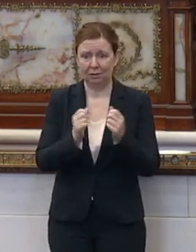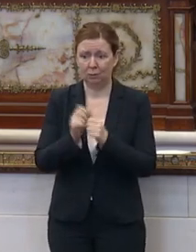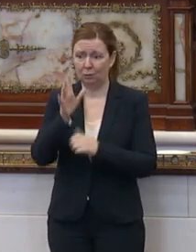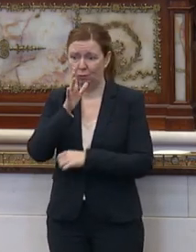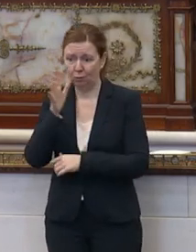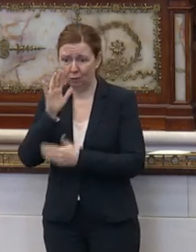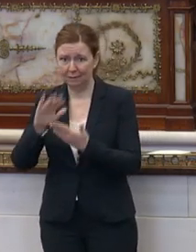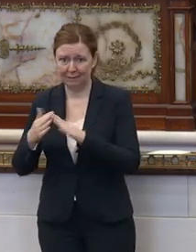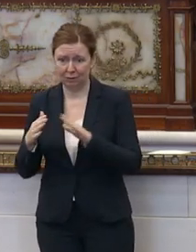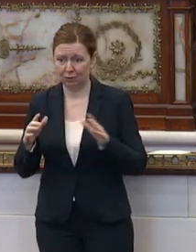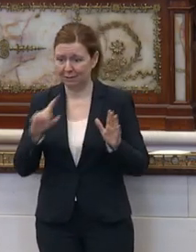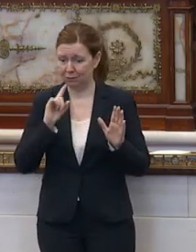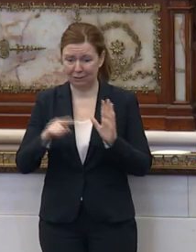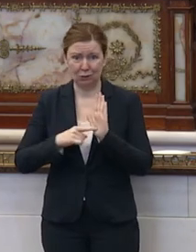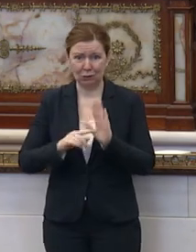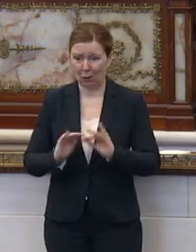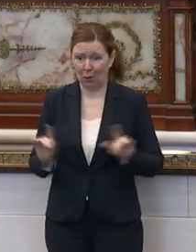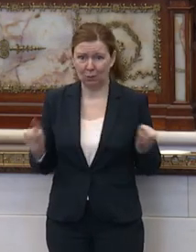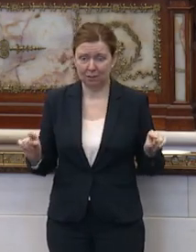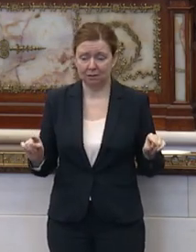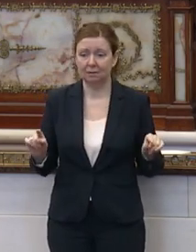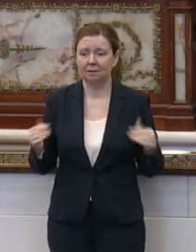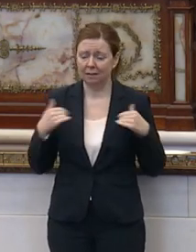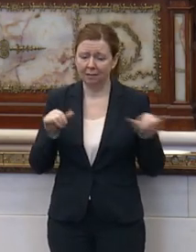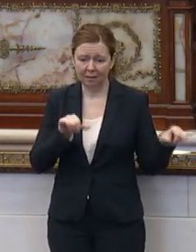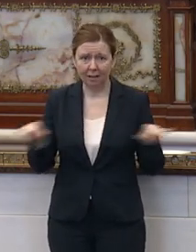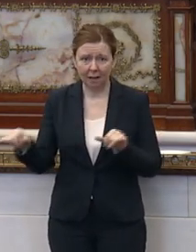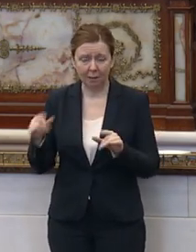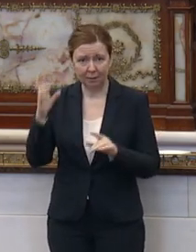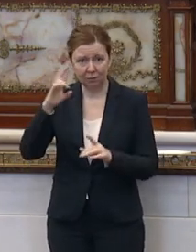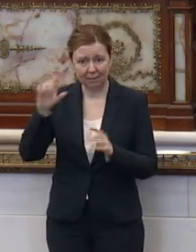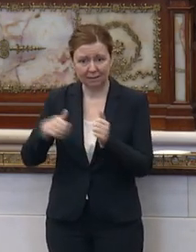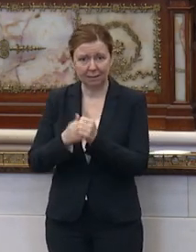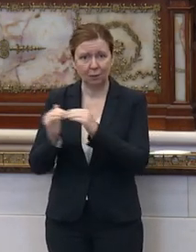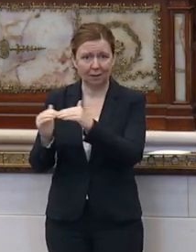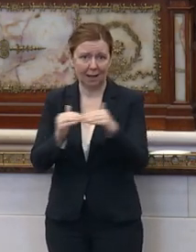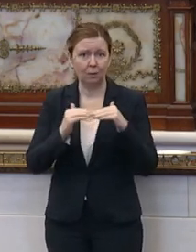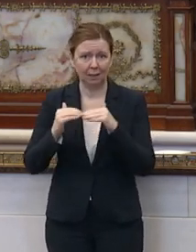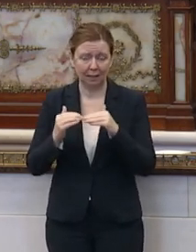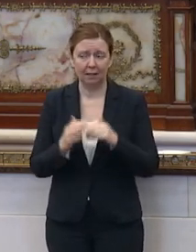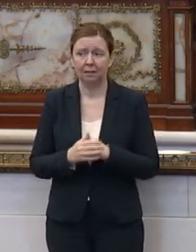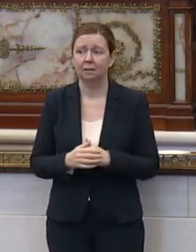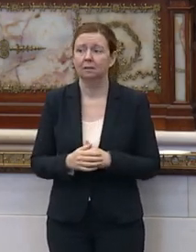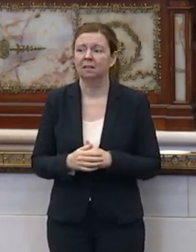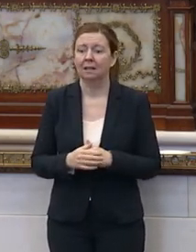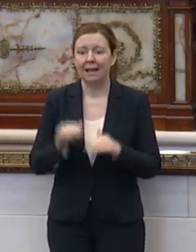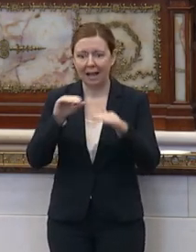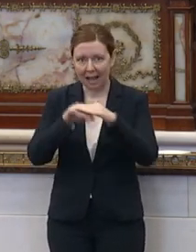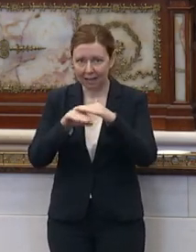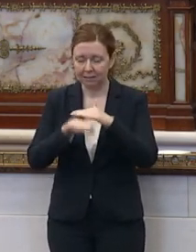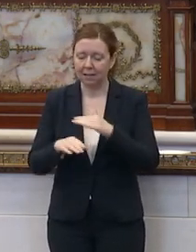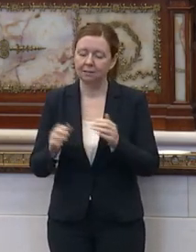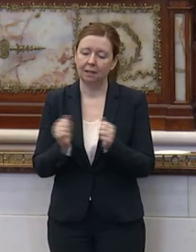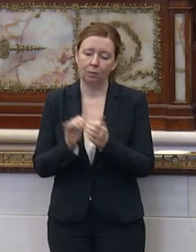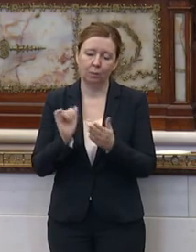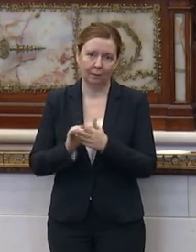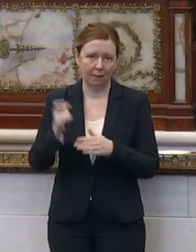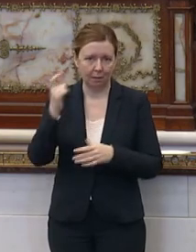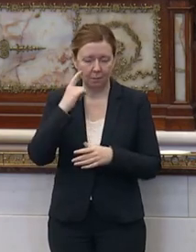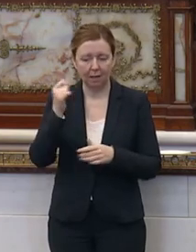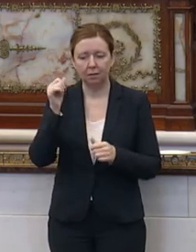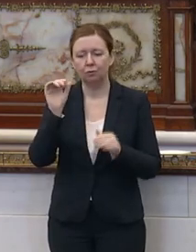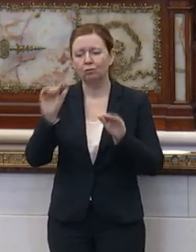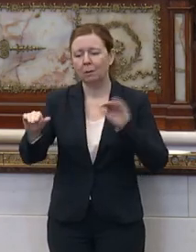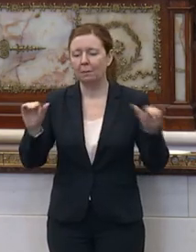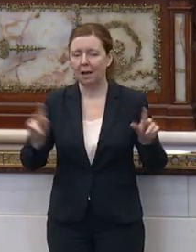rural districts and shows that they also have a common cause around equity and access. And with that in mind, just